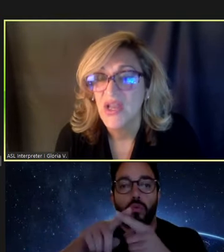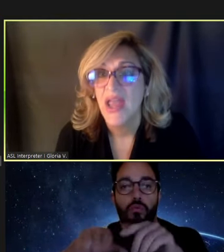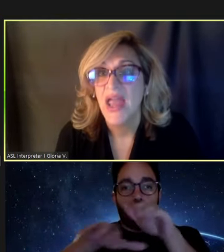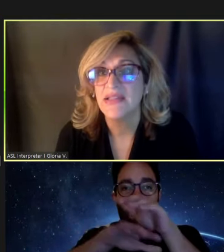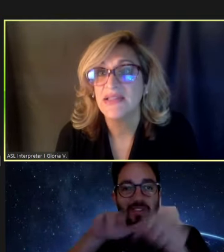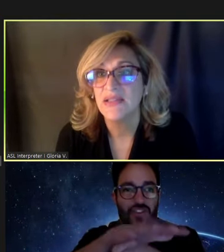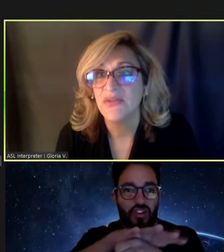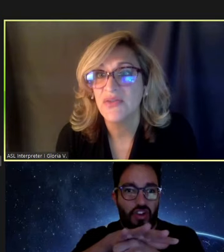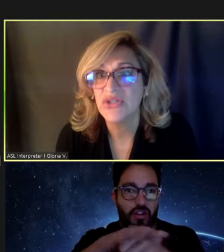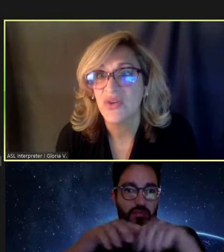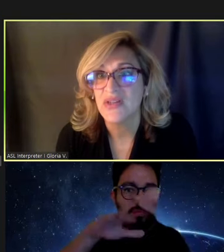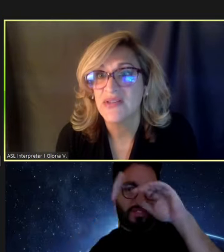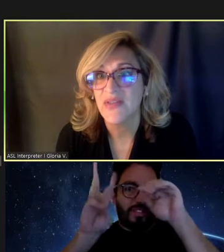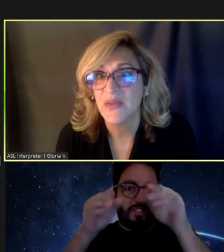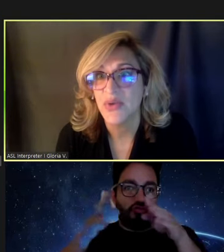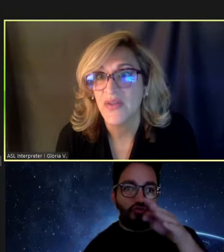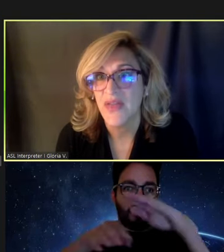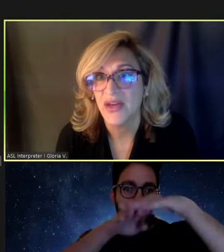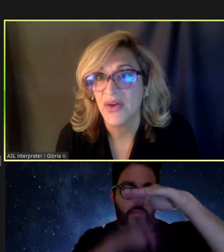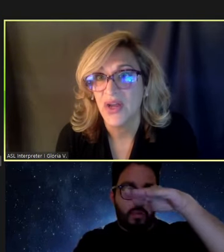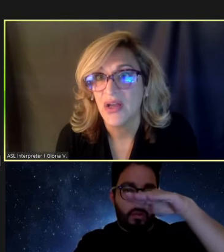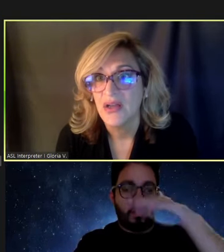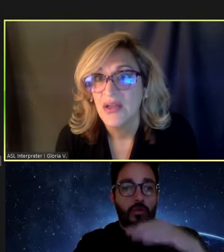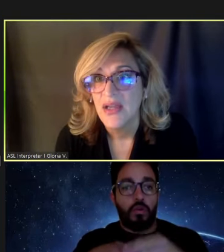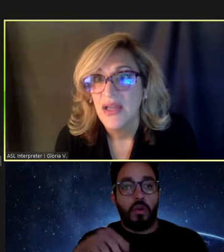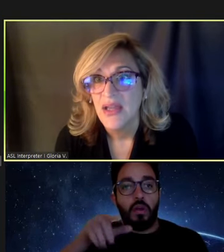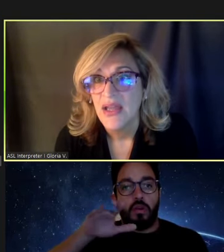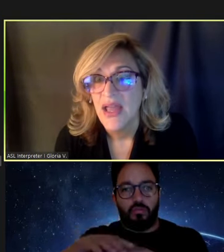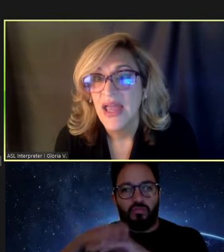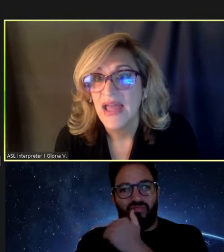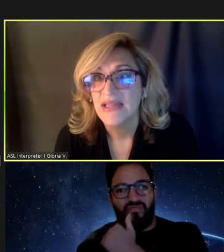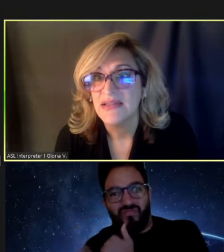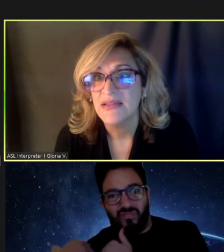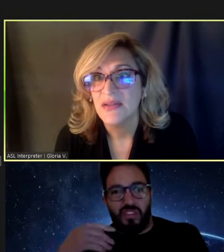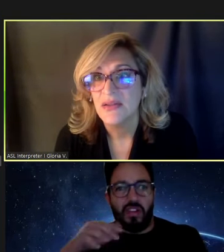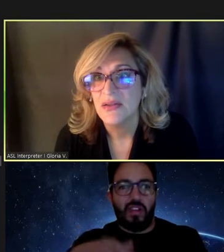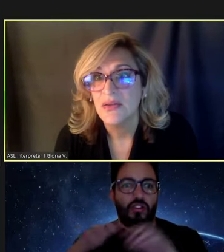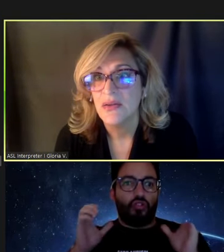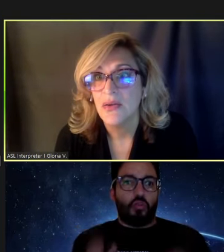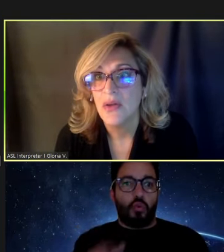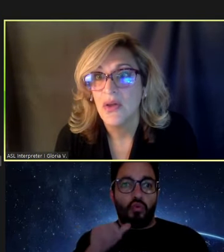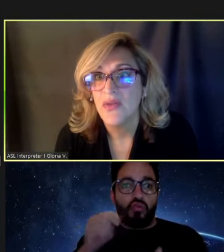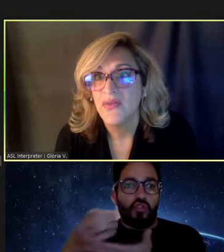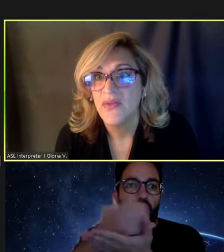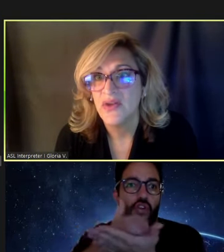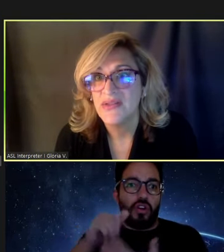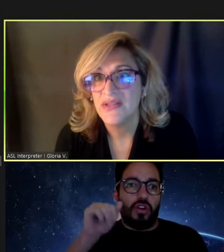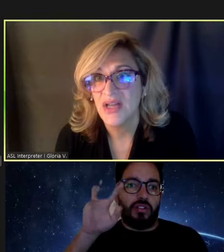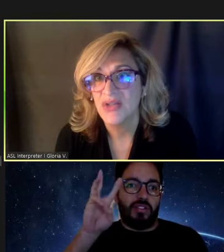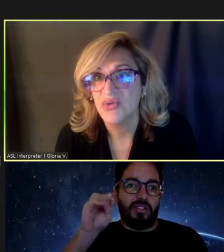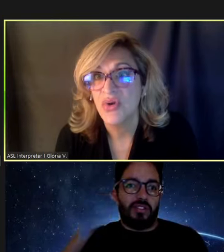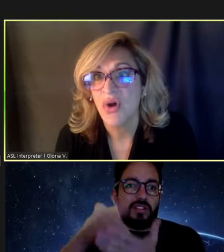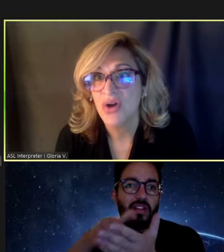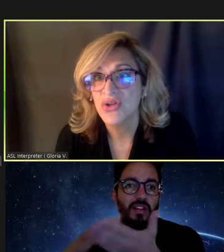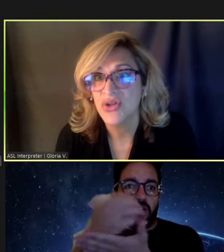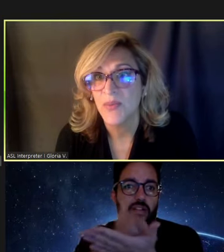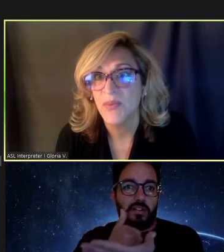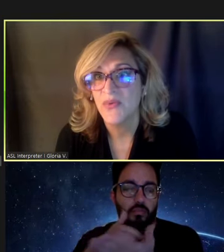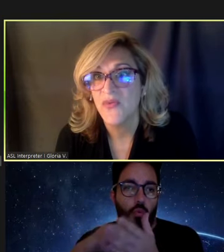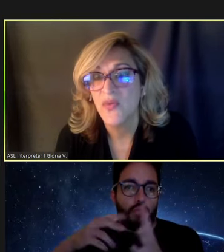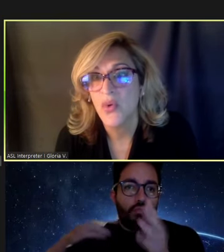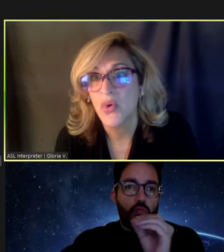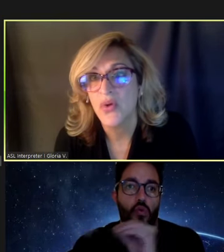tunnels and delivery trucks that they bring in that area. And there is an undue